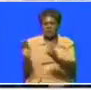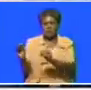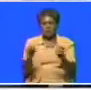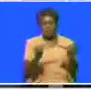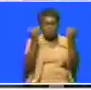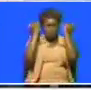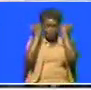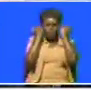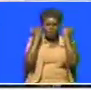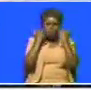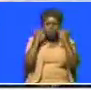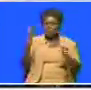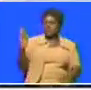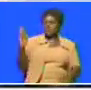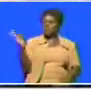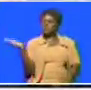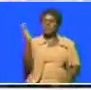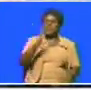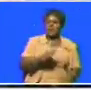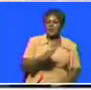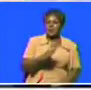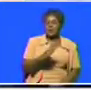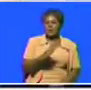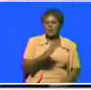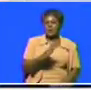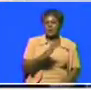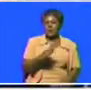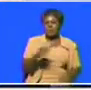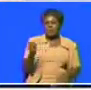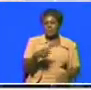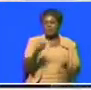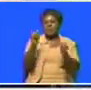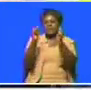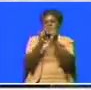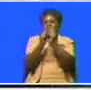court to have his security reinstated nearly 10 months